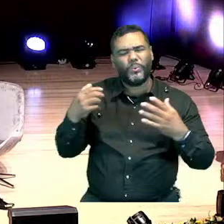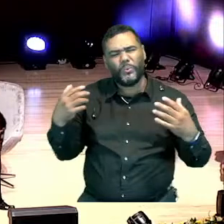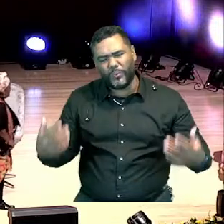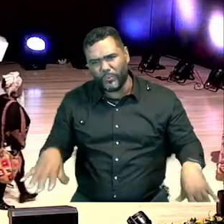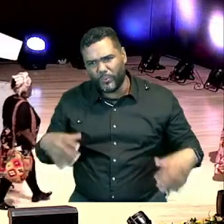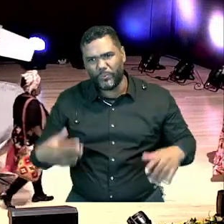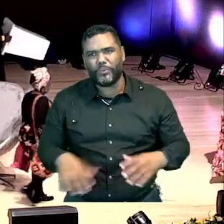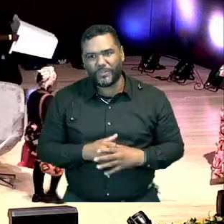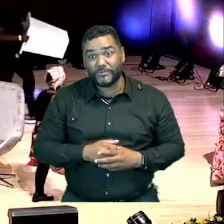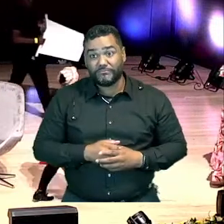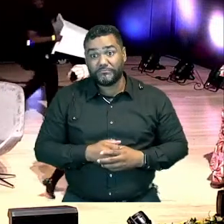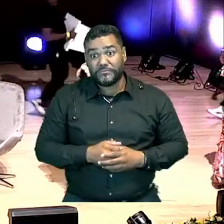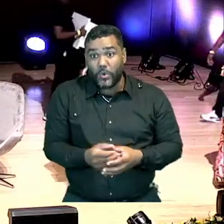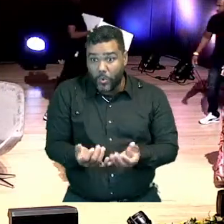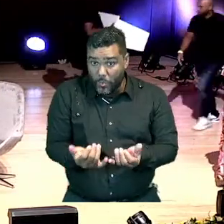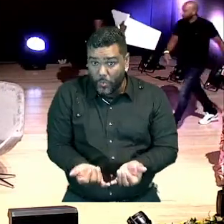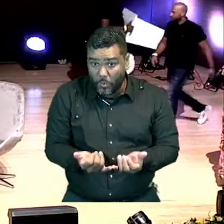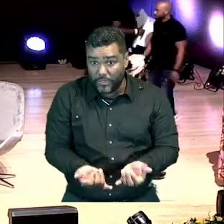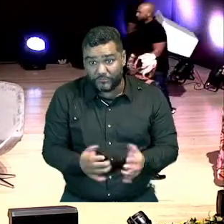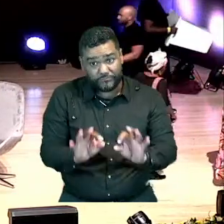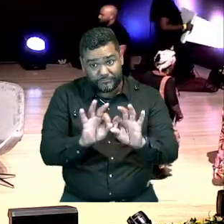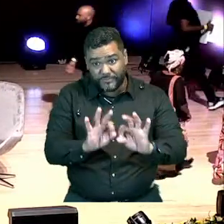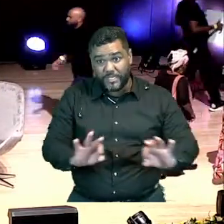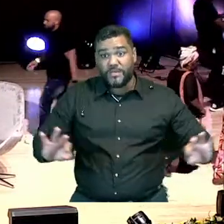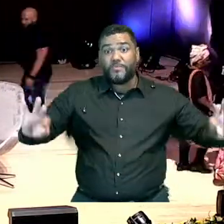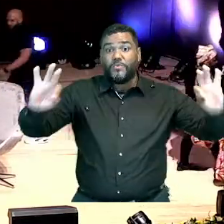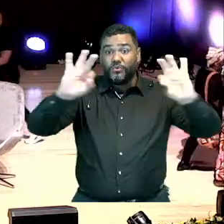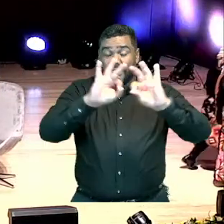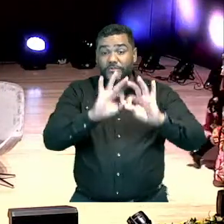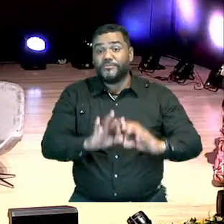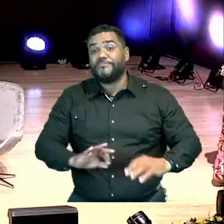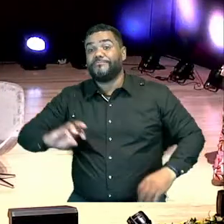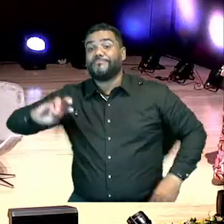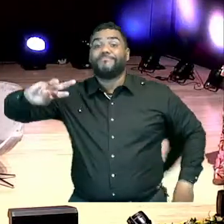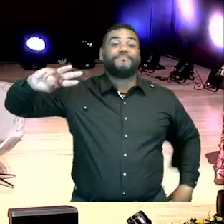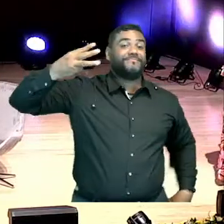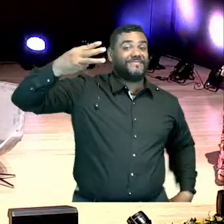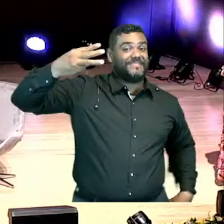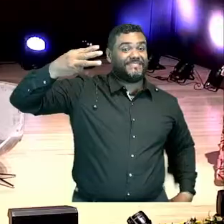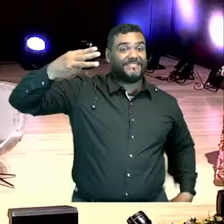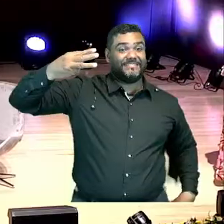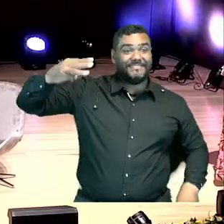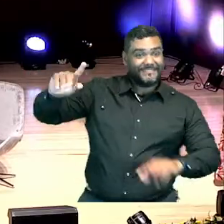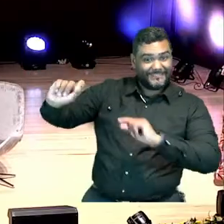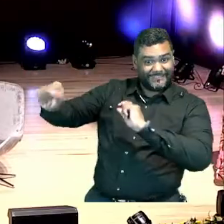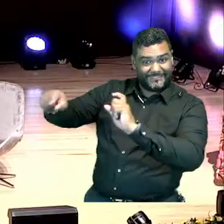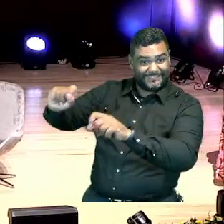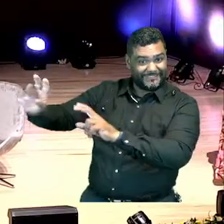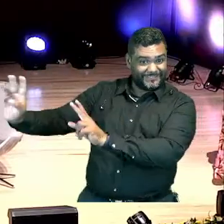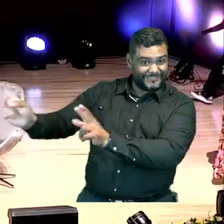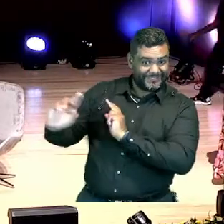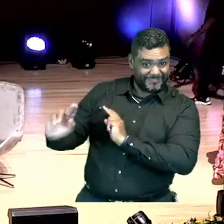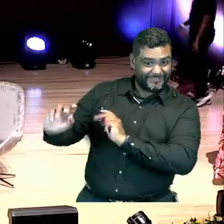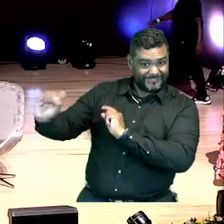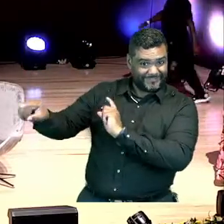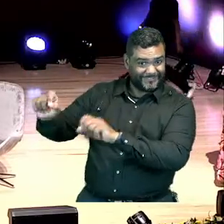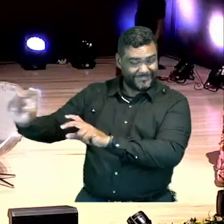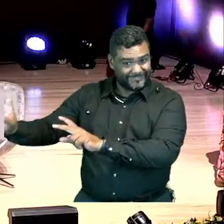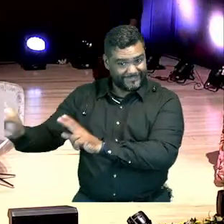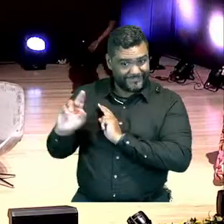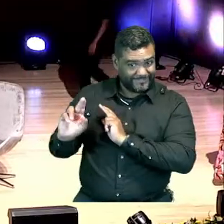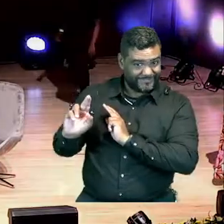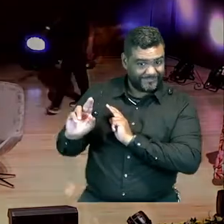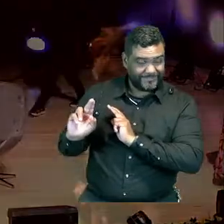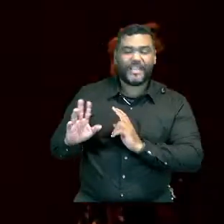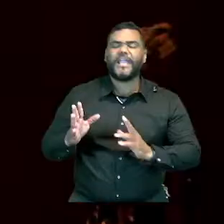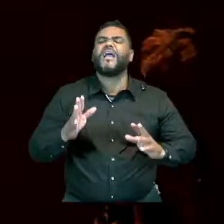spaces. It is now time to head into our third dialogue. This dialogue